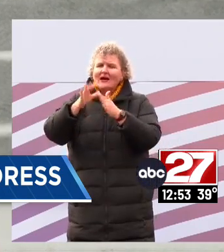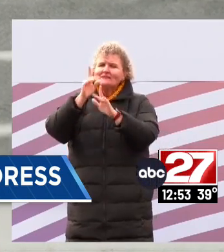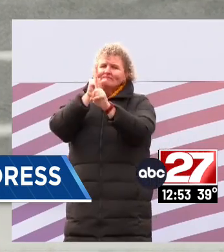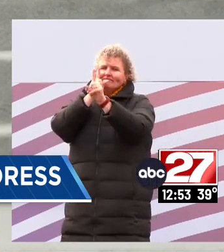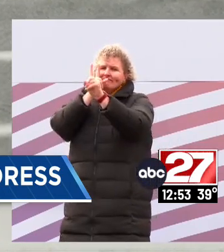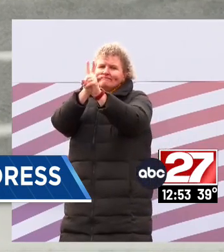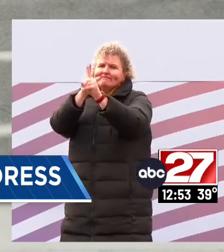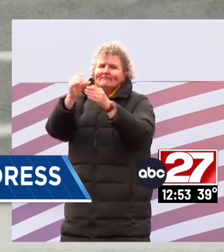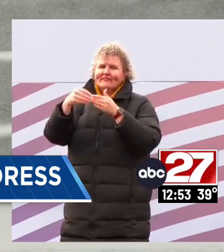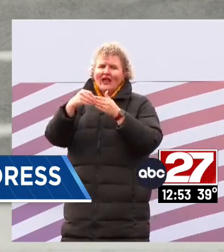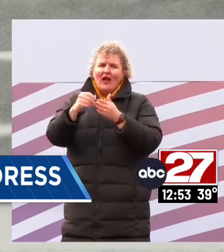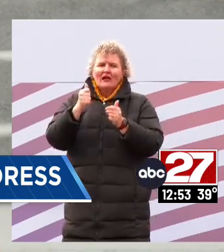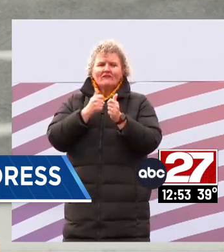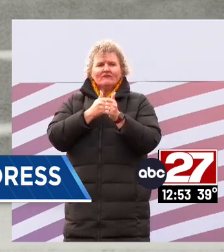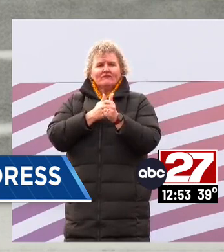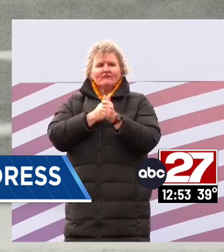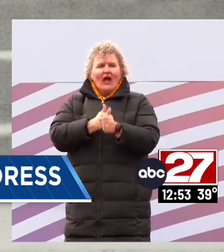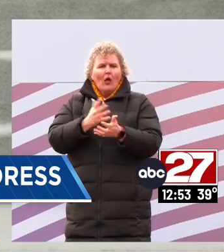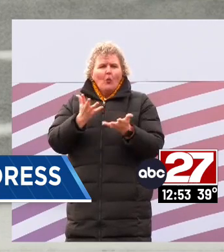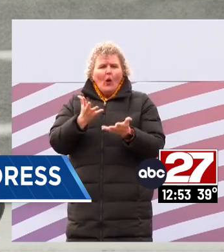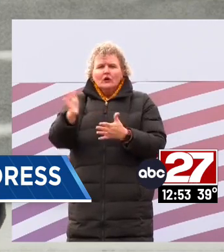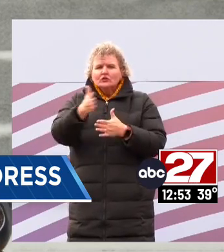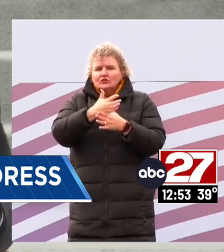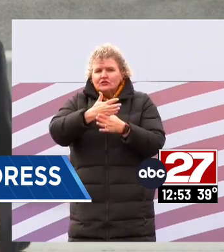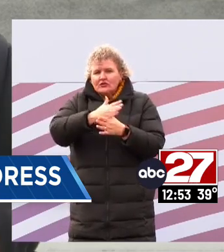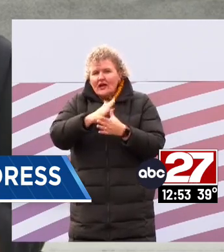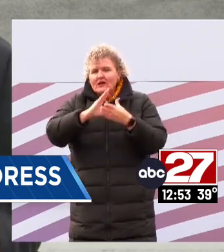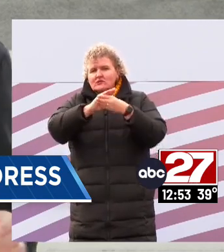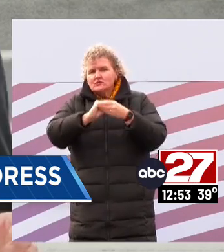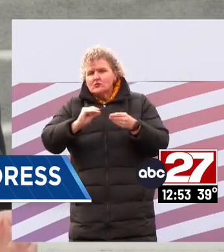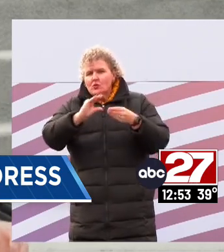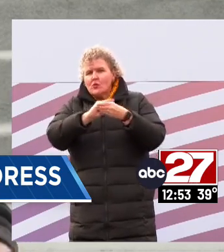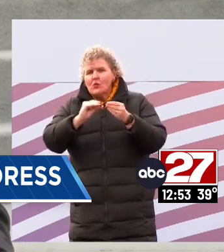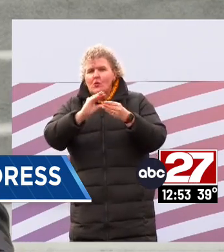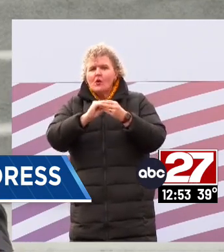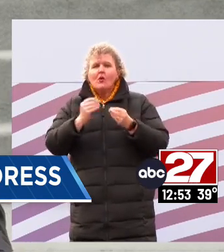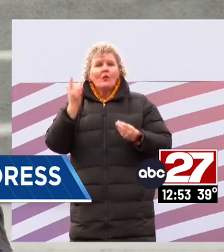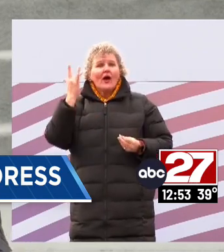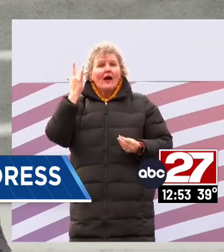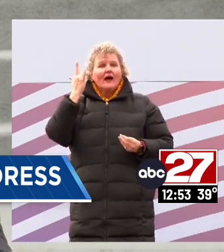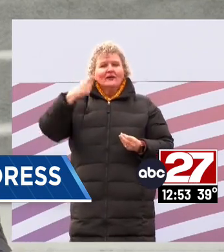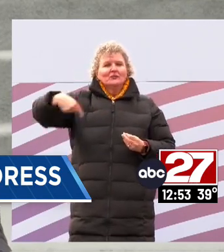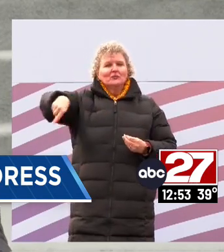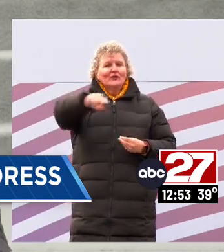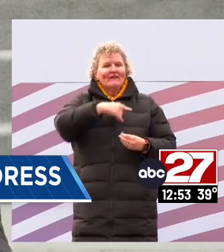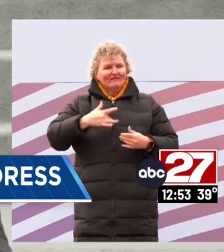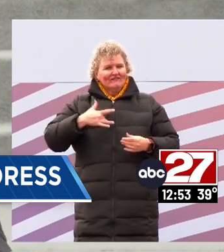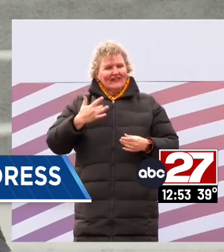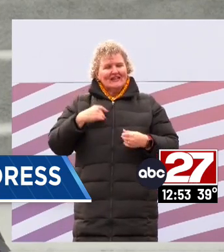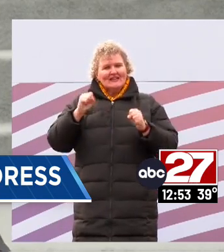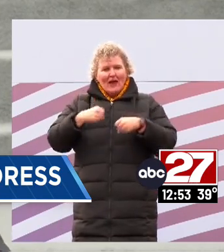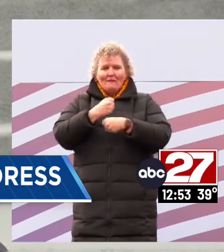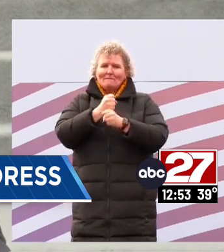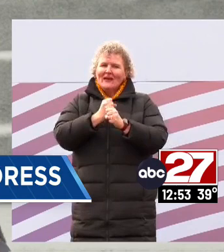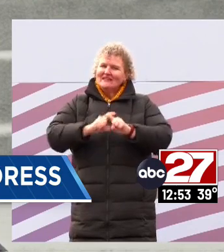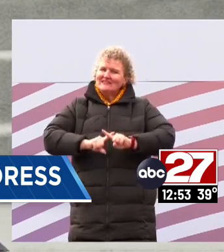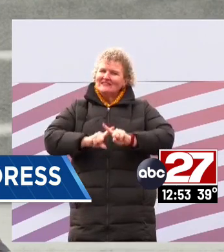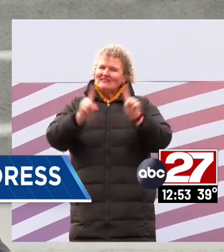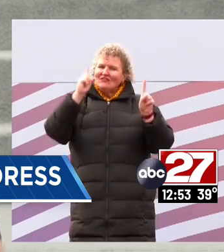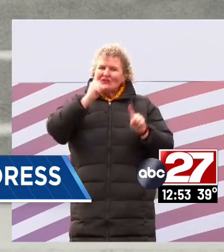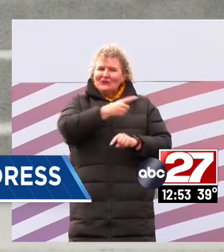you've shared those stories with me because you believe that I can make a difference for you. And that is